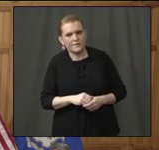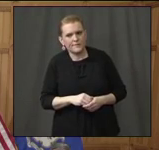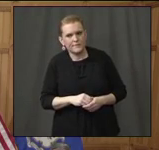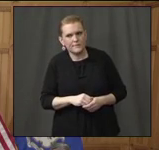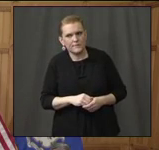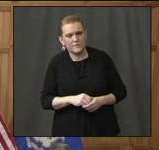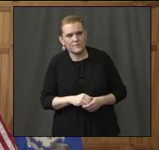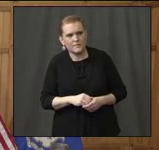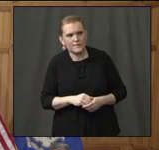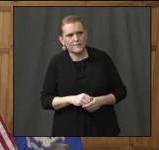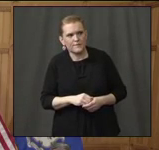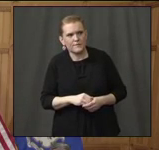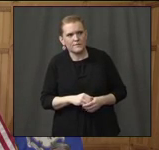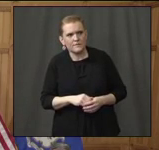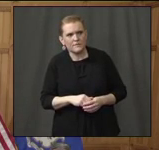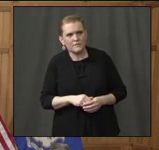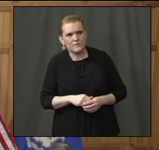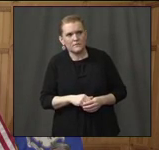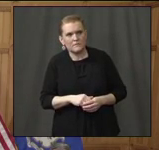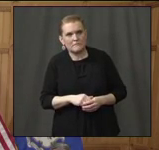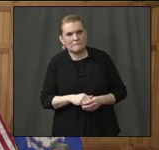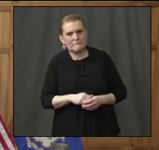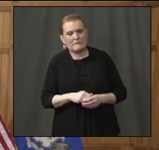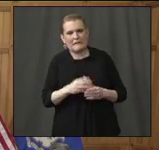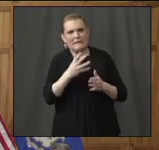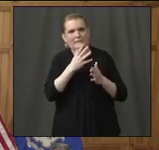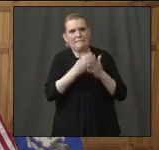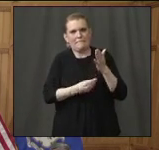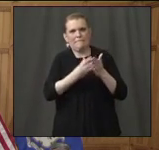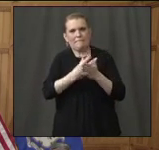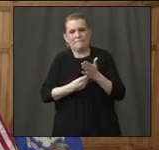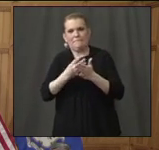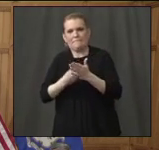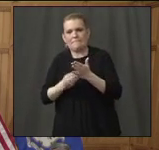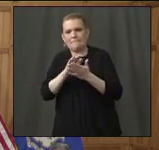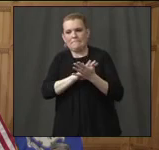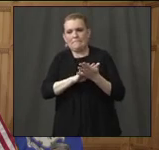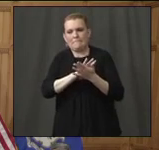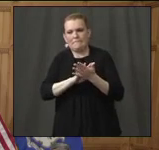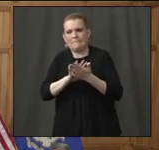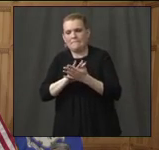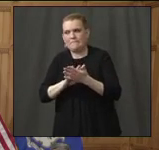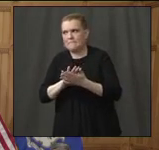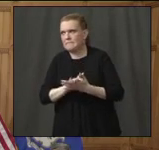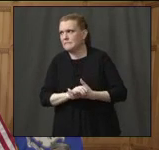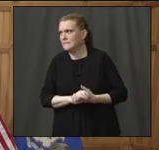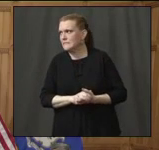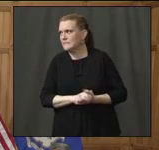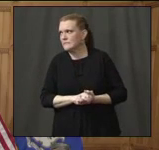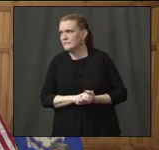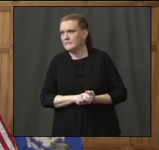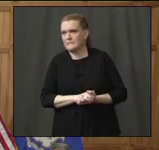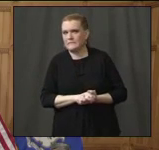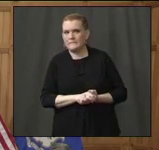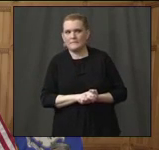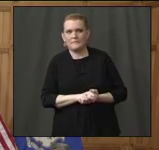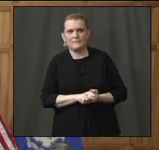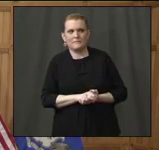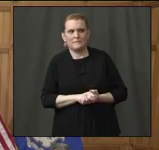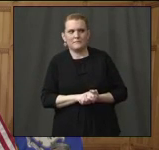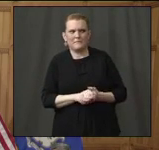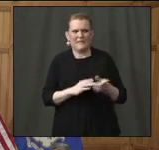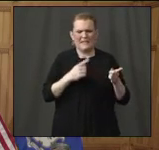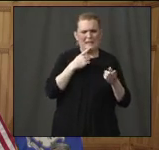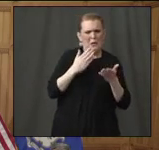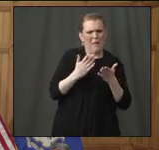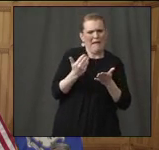as the tests when there is lack of resources, tests, and people? I mean, that's been an issue across the U.S. You may have to say